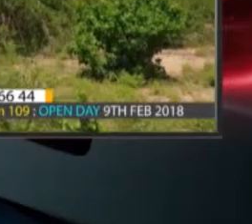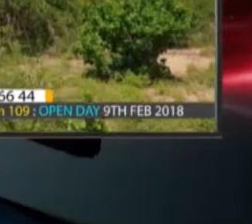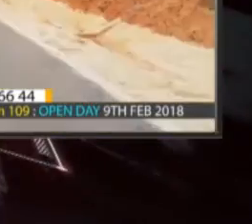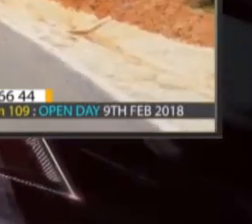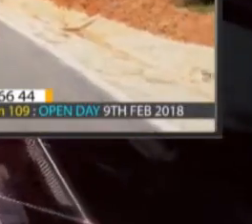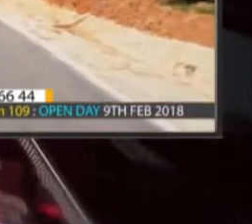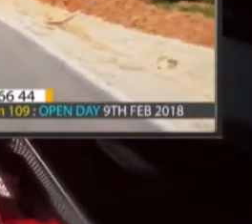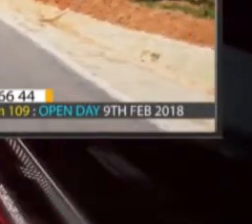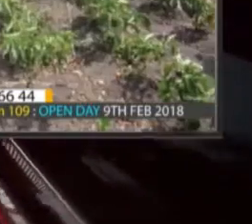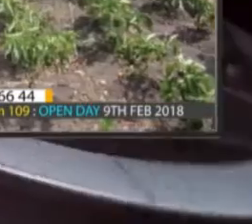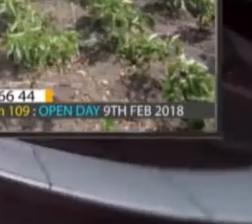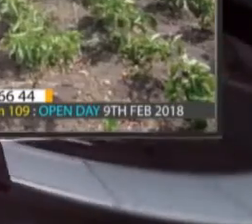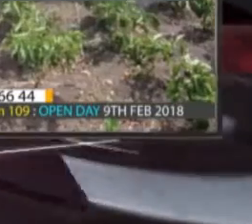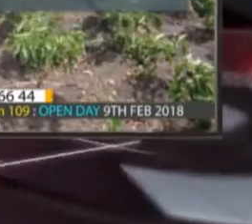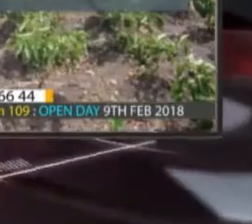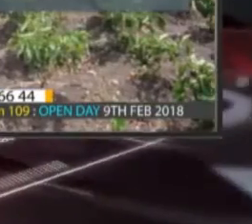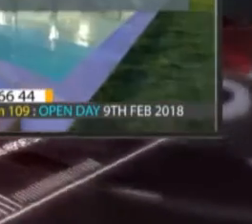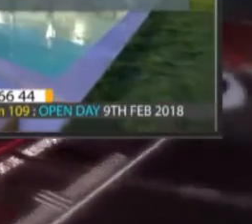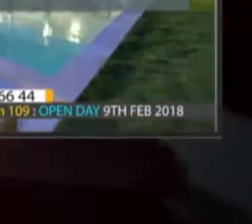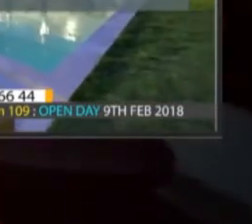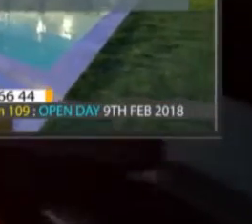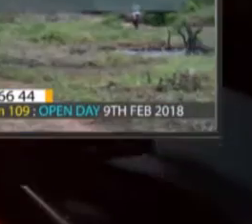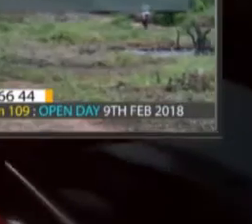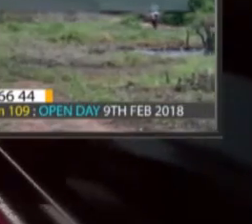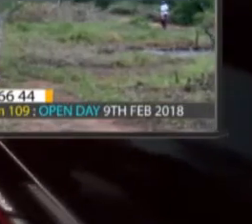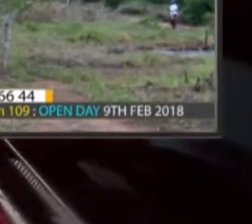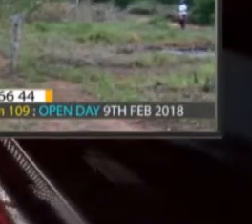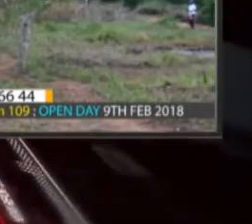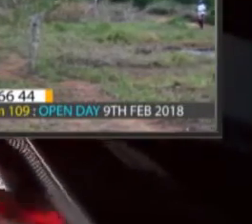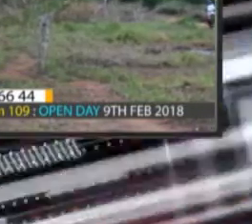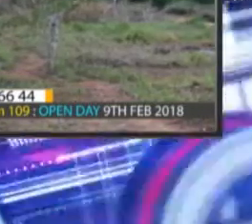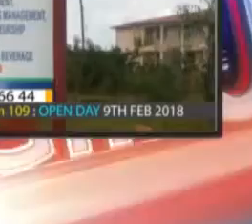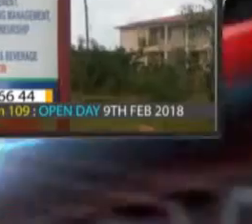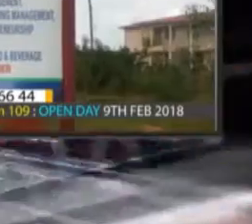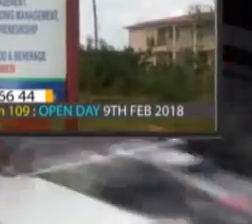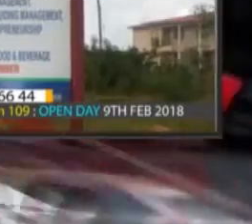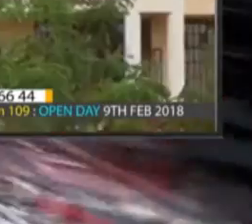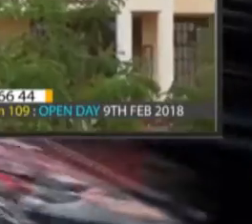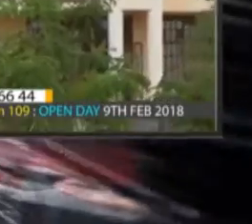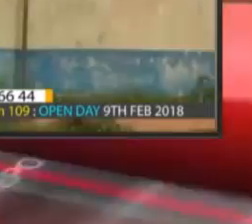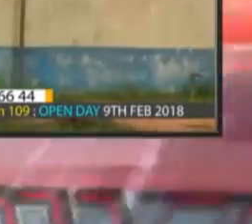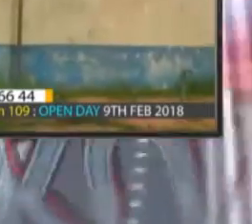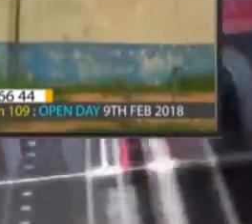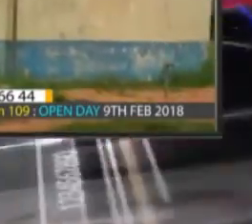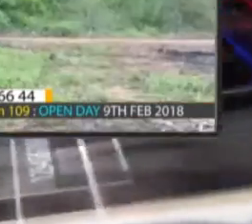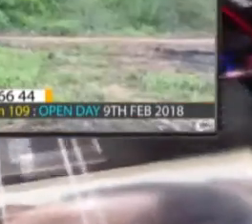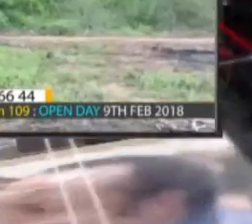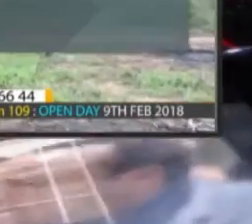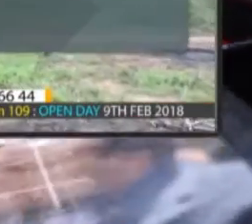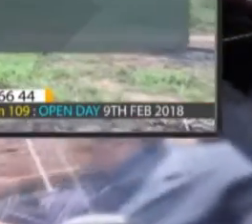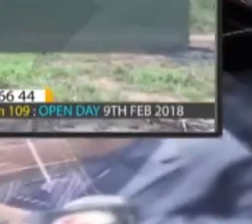TV ukileherwo ni Dhahabu Land Limited. Dhahabu Land Limited, your